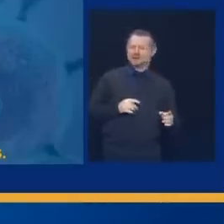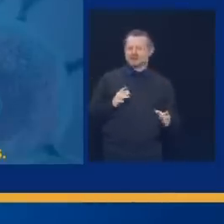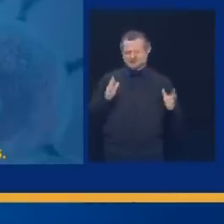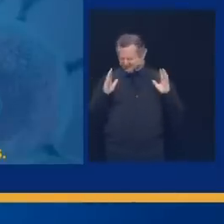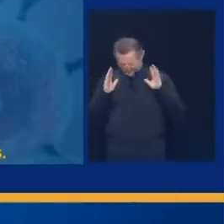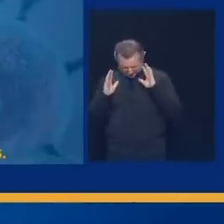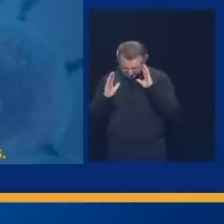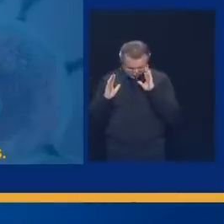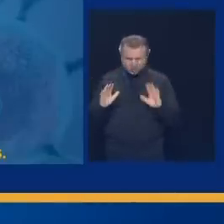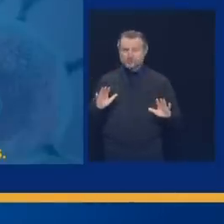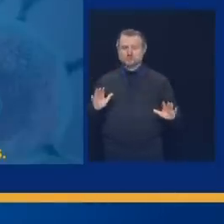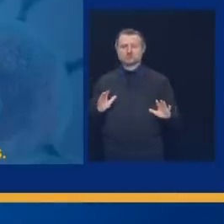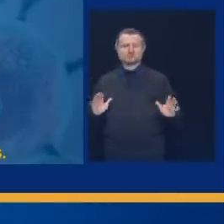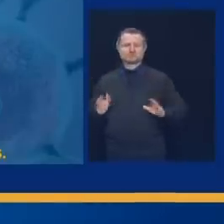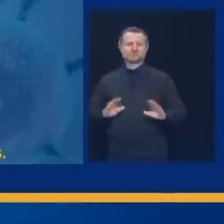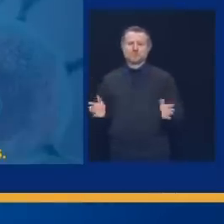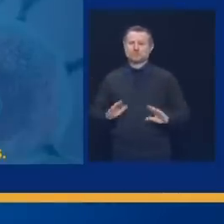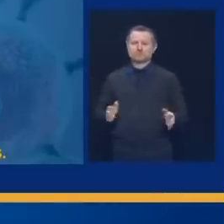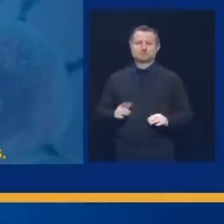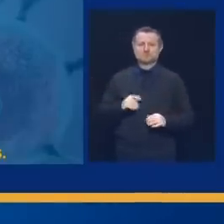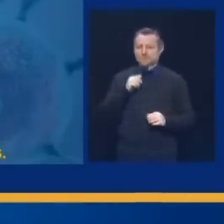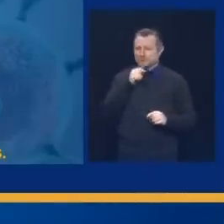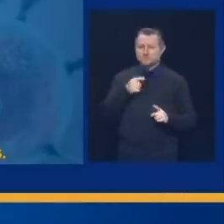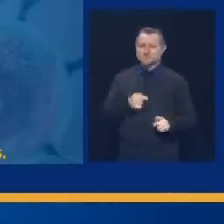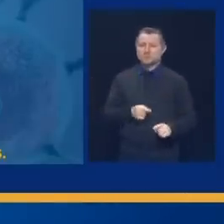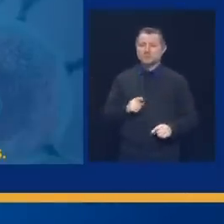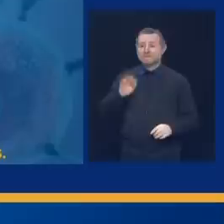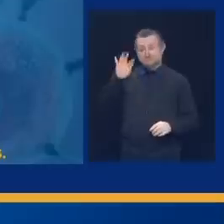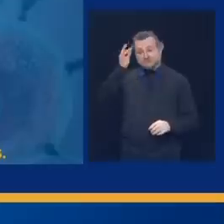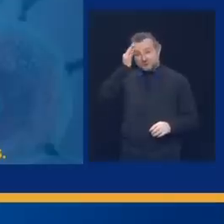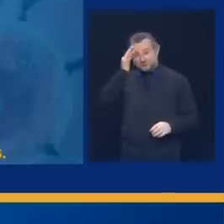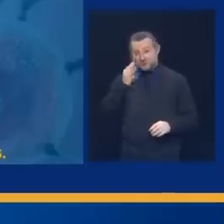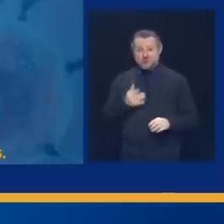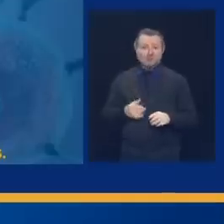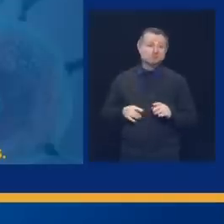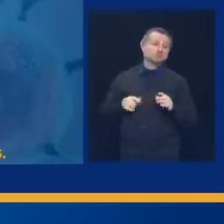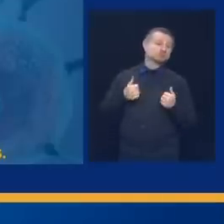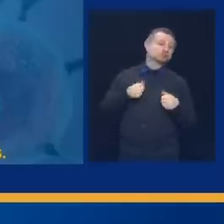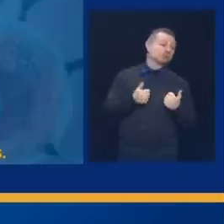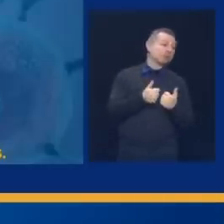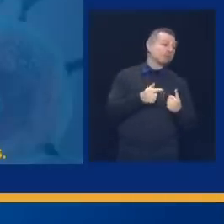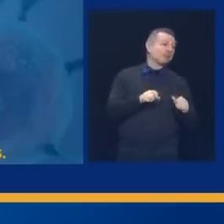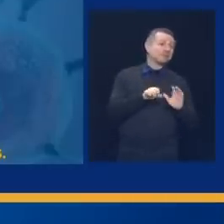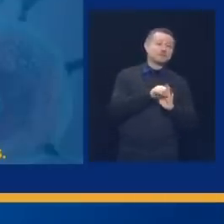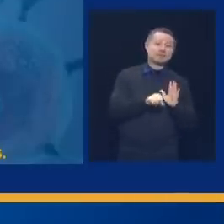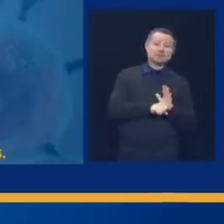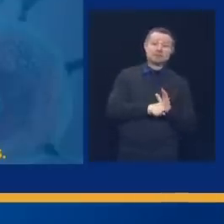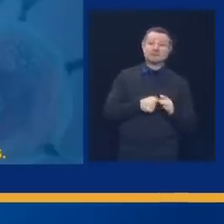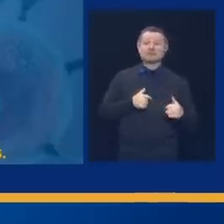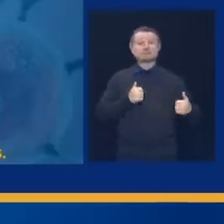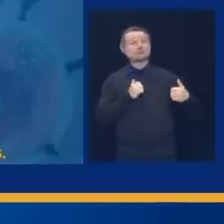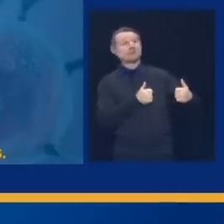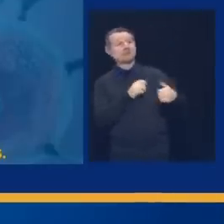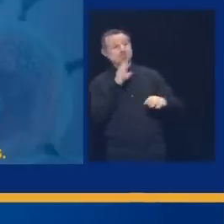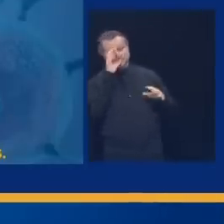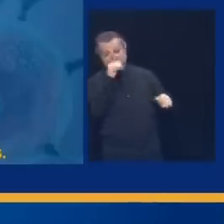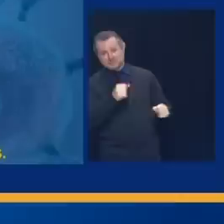that. It has nothing to do with federal versus state or me versus the president. It has none of